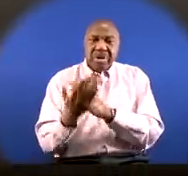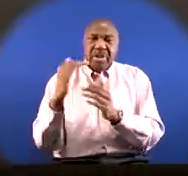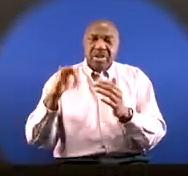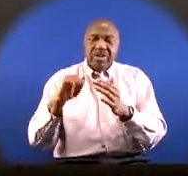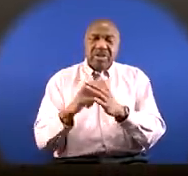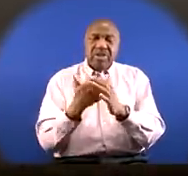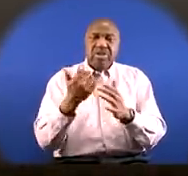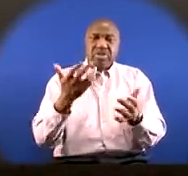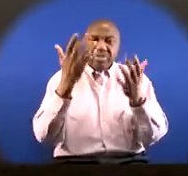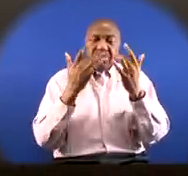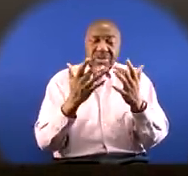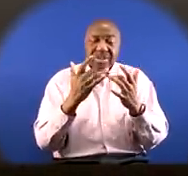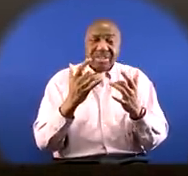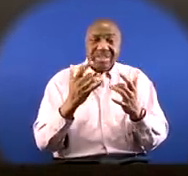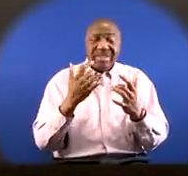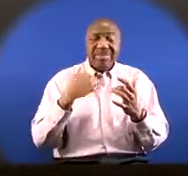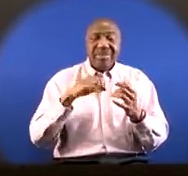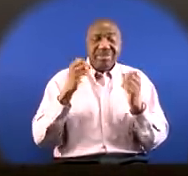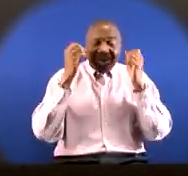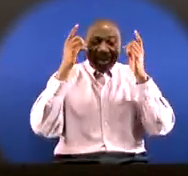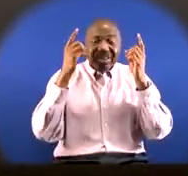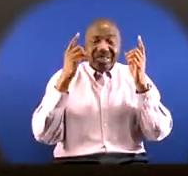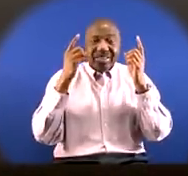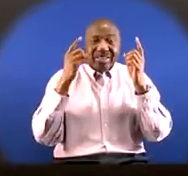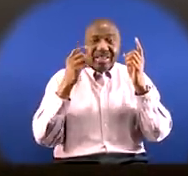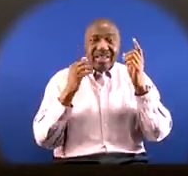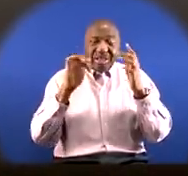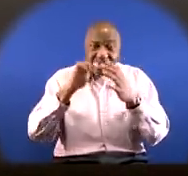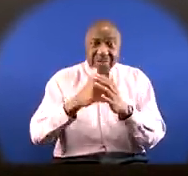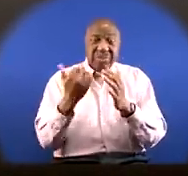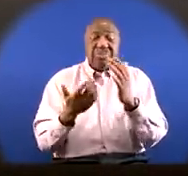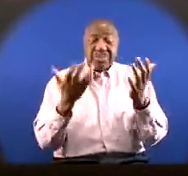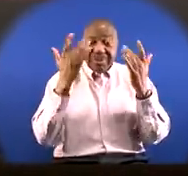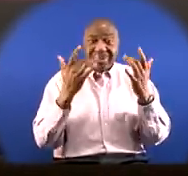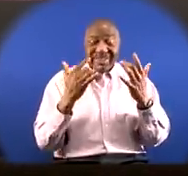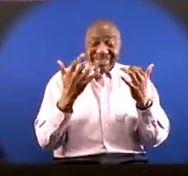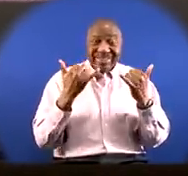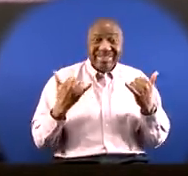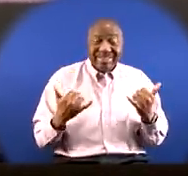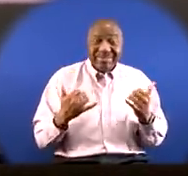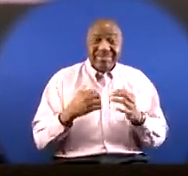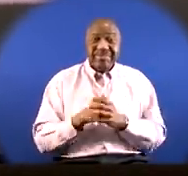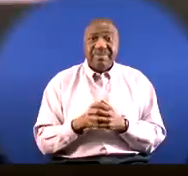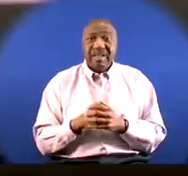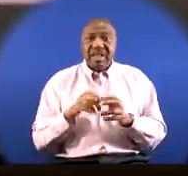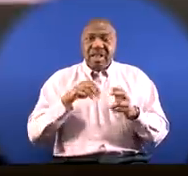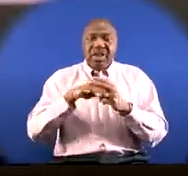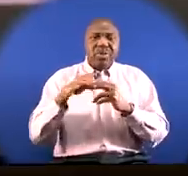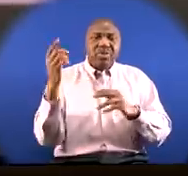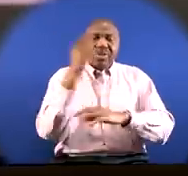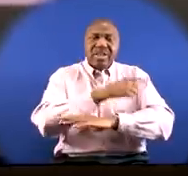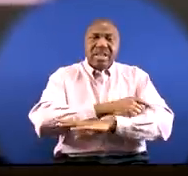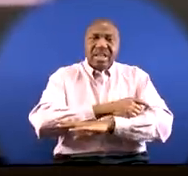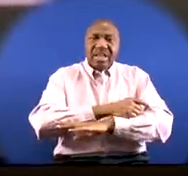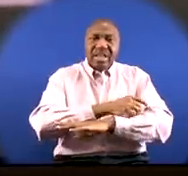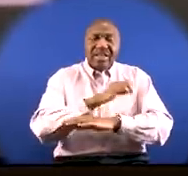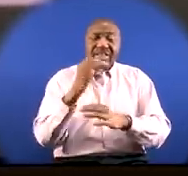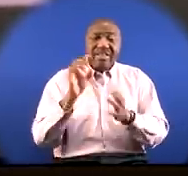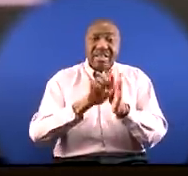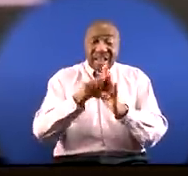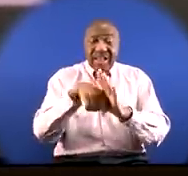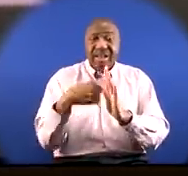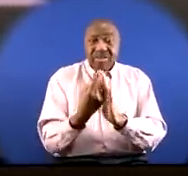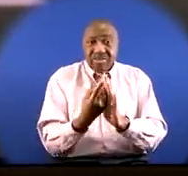we see, and we thank you that you've awakened us today to brand new mercies. Throughout this day, even to this very hour,